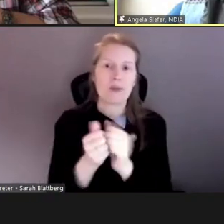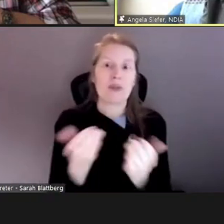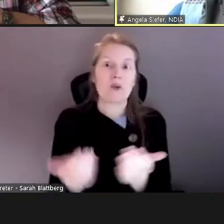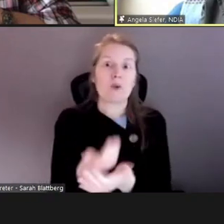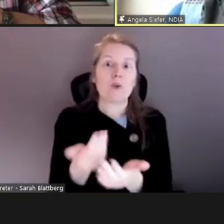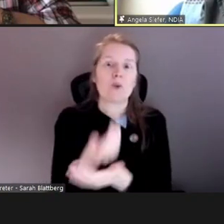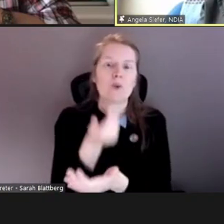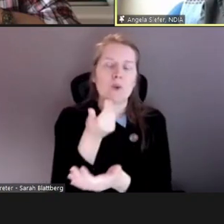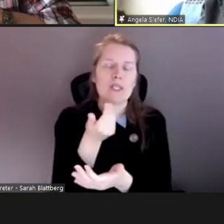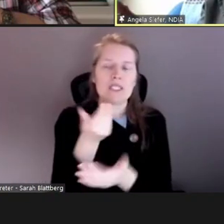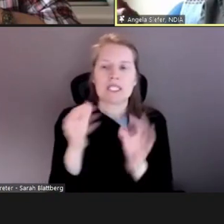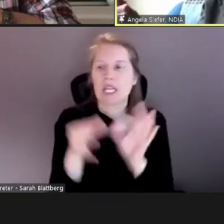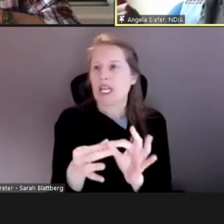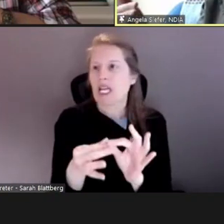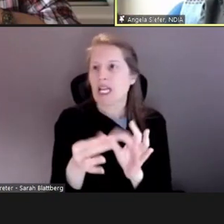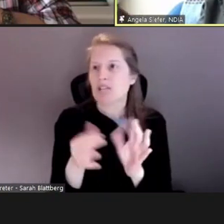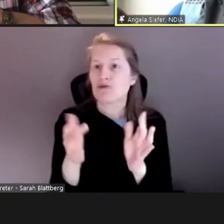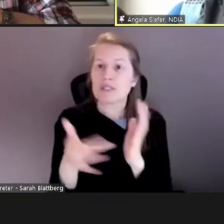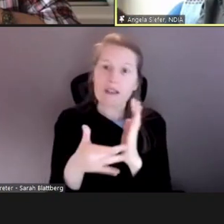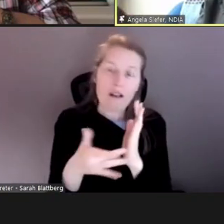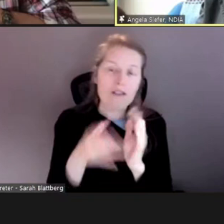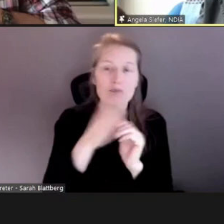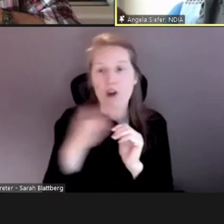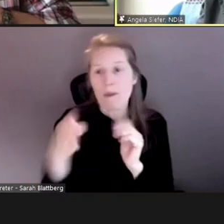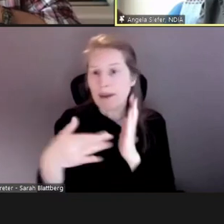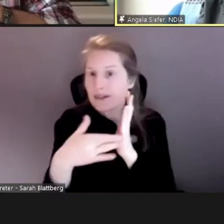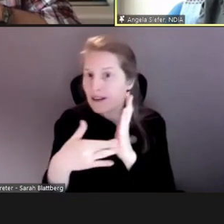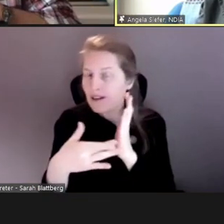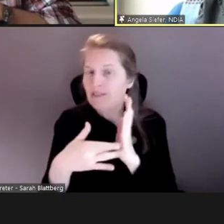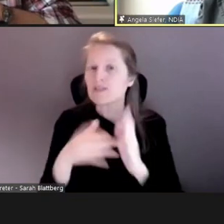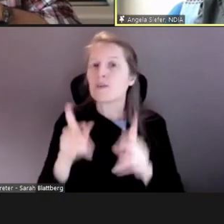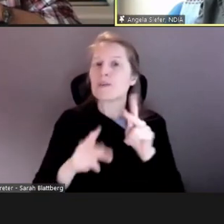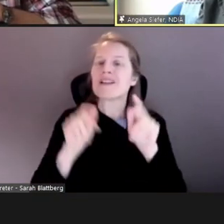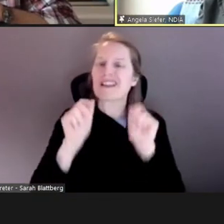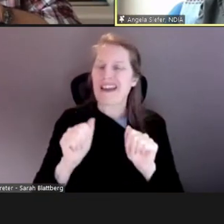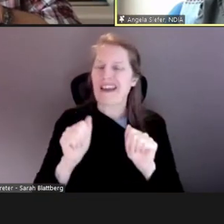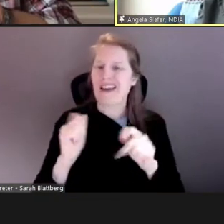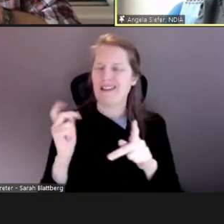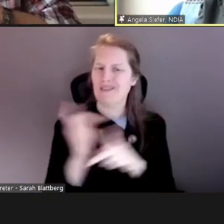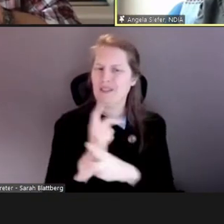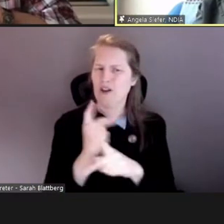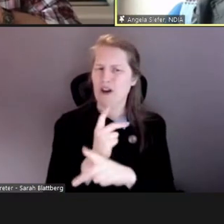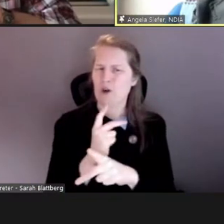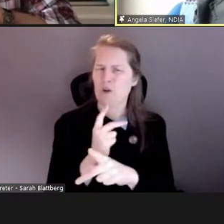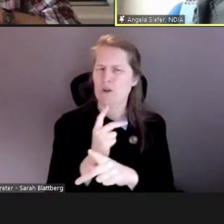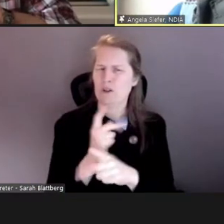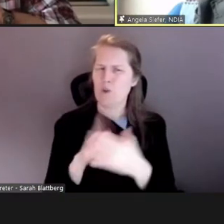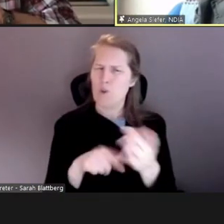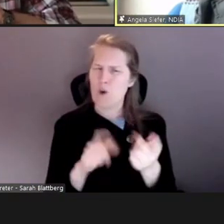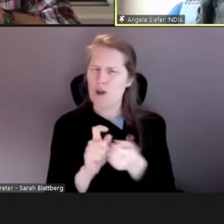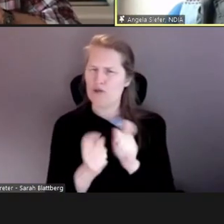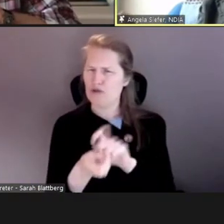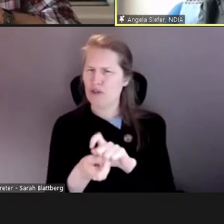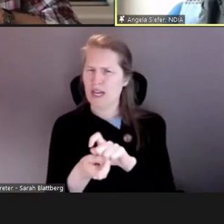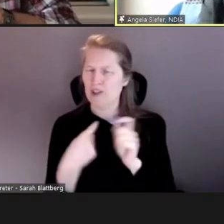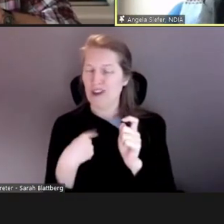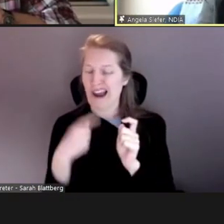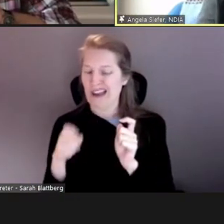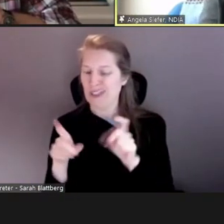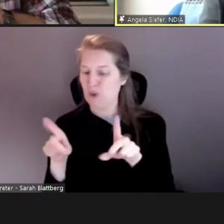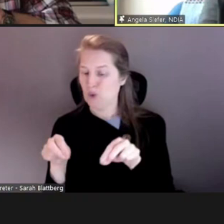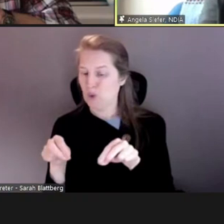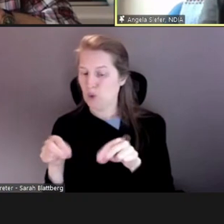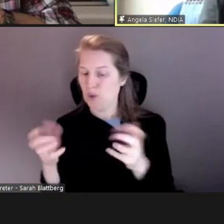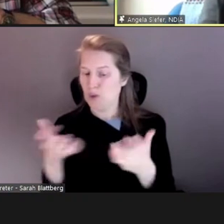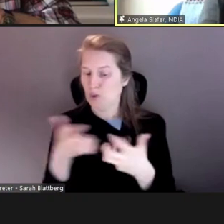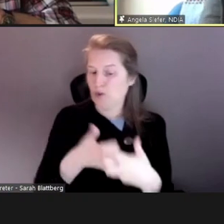new connection technologies, so that people can figure out what changes they need to make to adjust